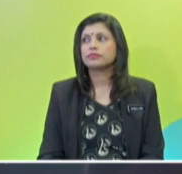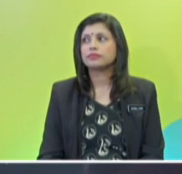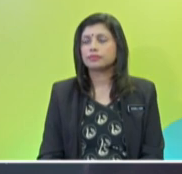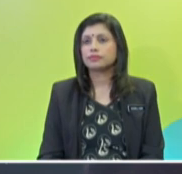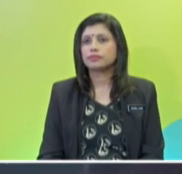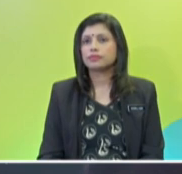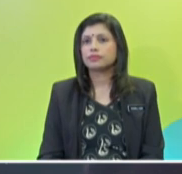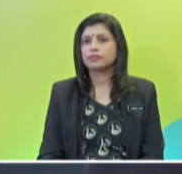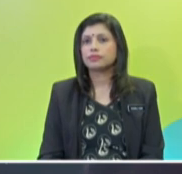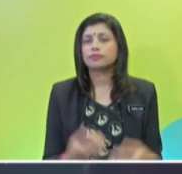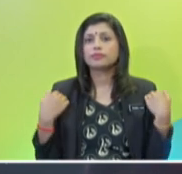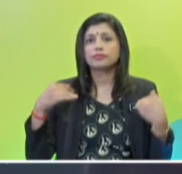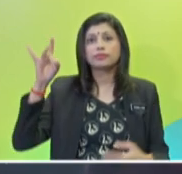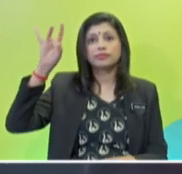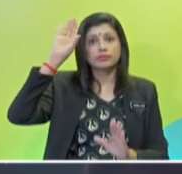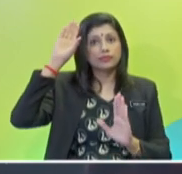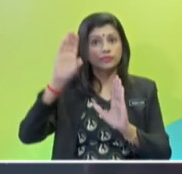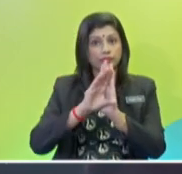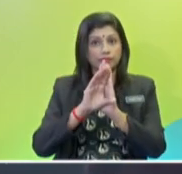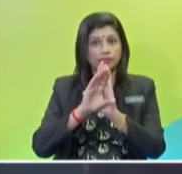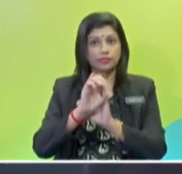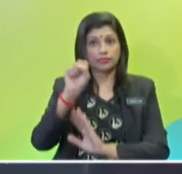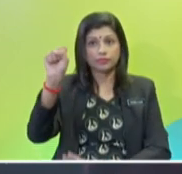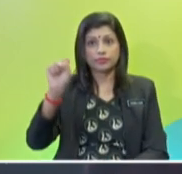have 8 pictures, right? Yeah.